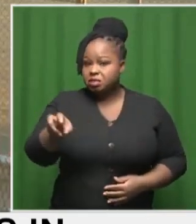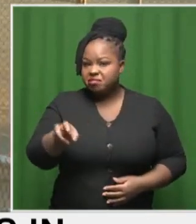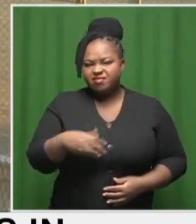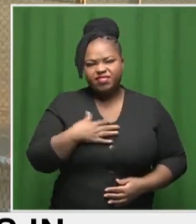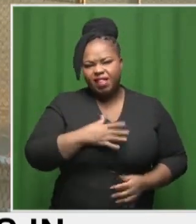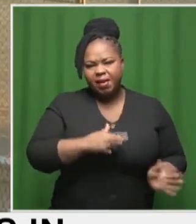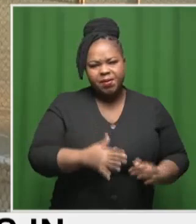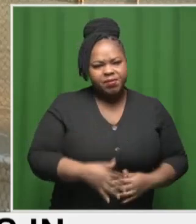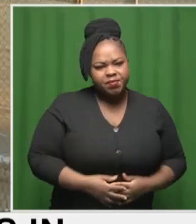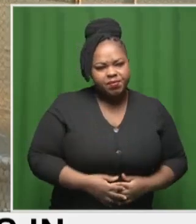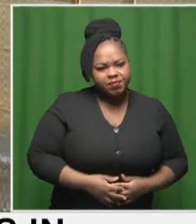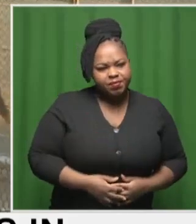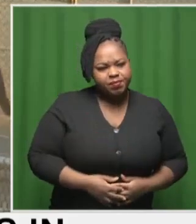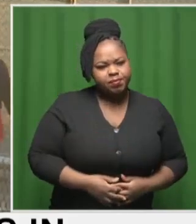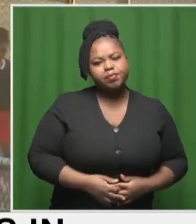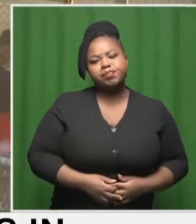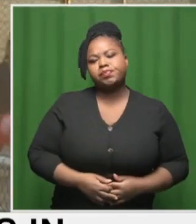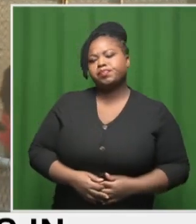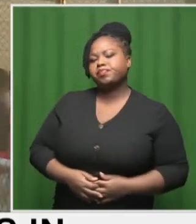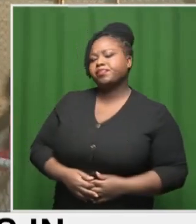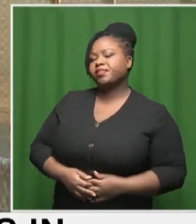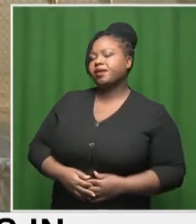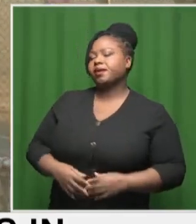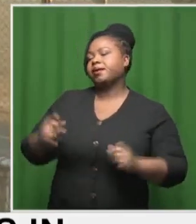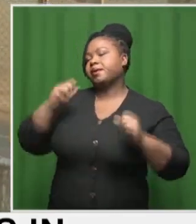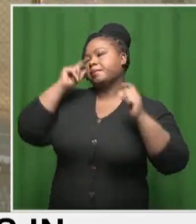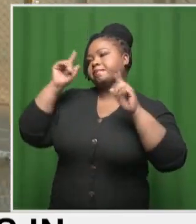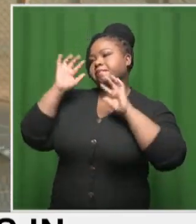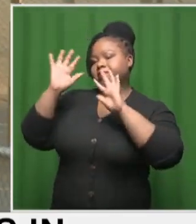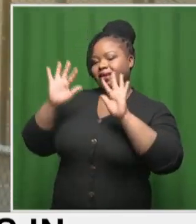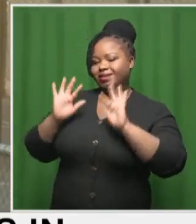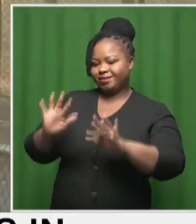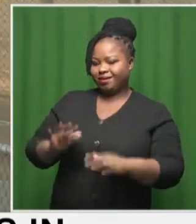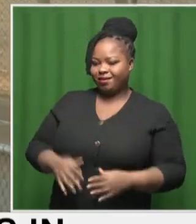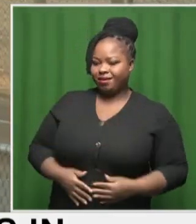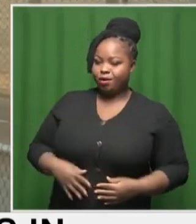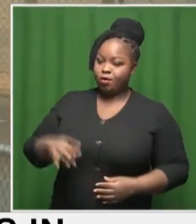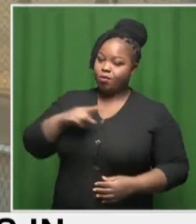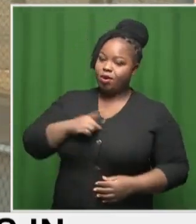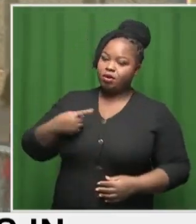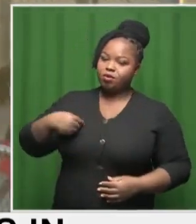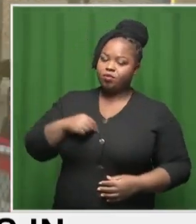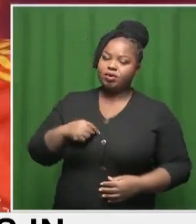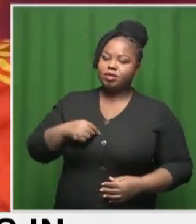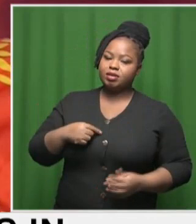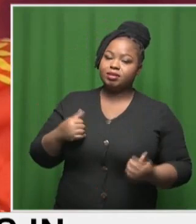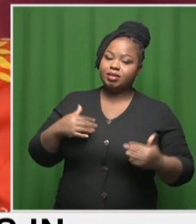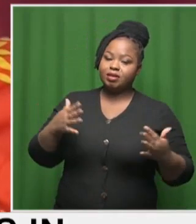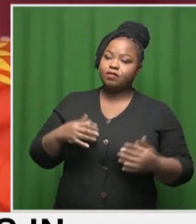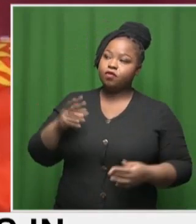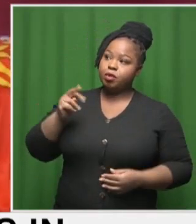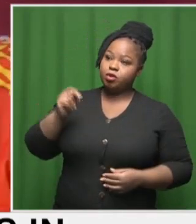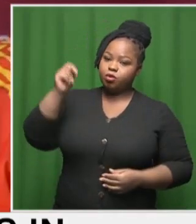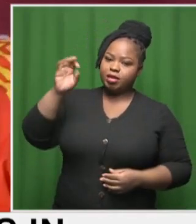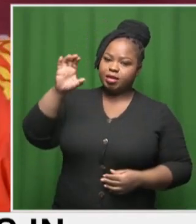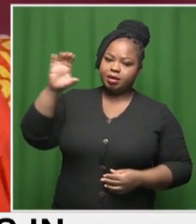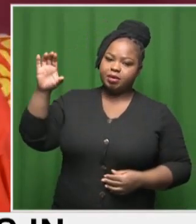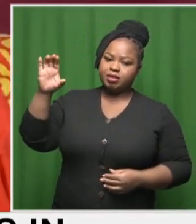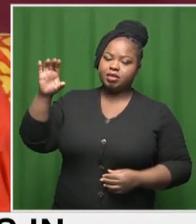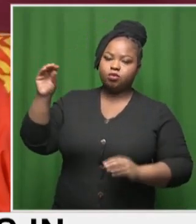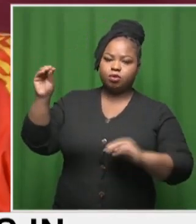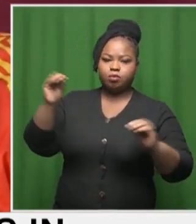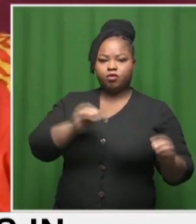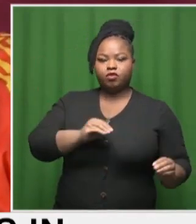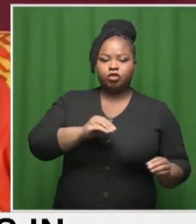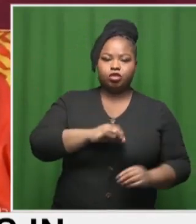like? It was just amazing. You know, we started in Jogqabi. From Northern Cape, we started in Jogqabi